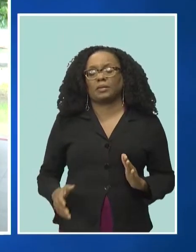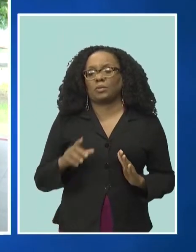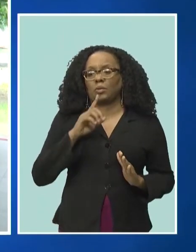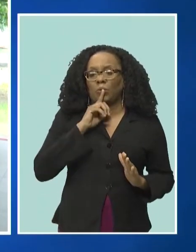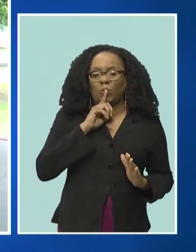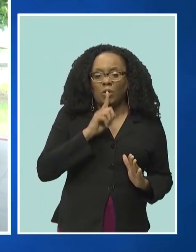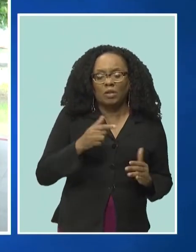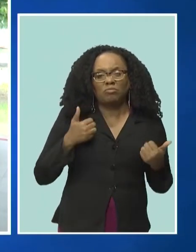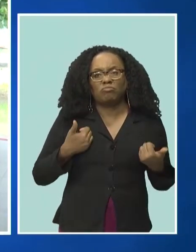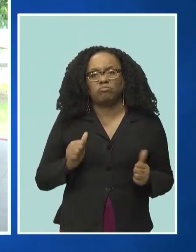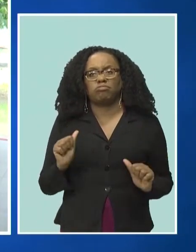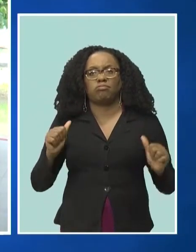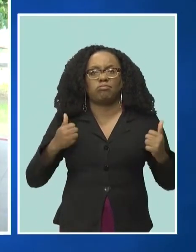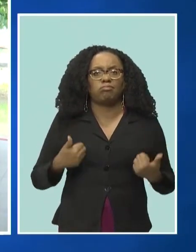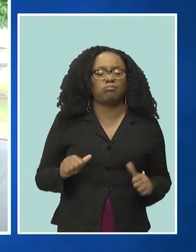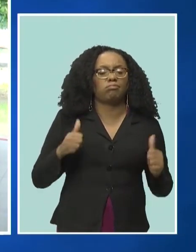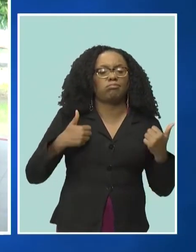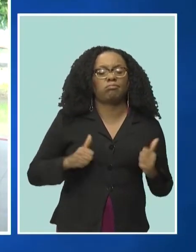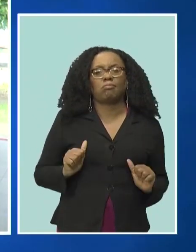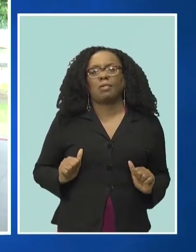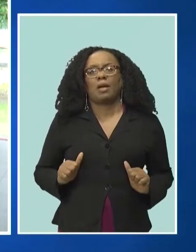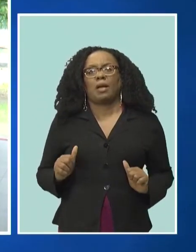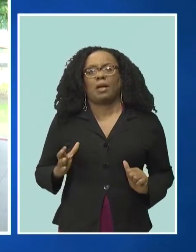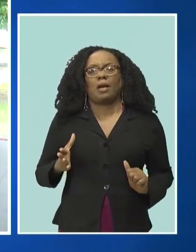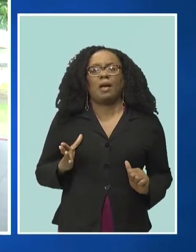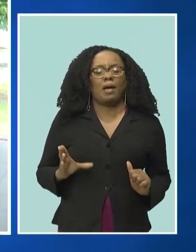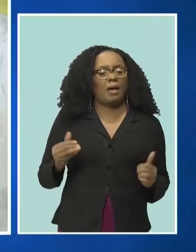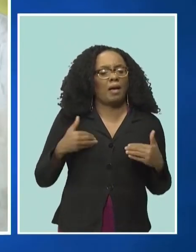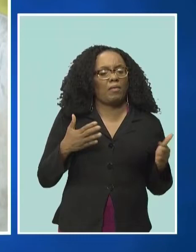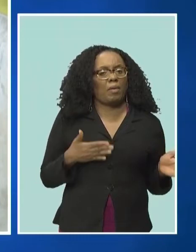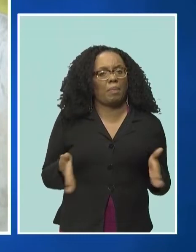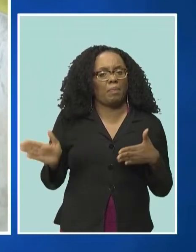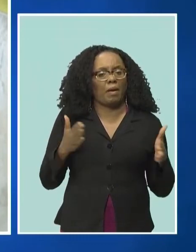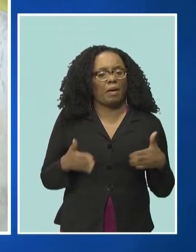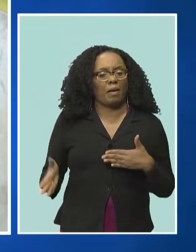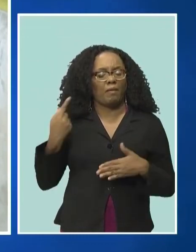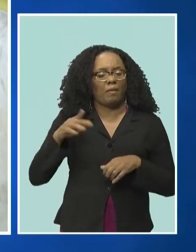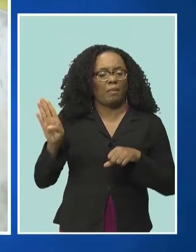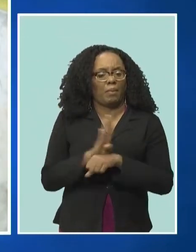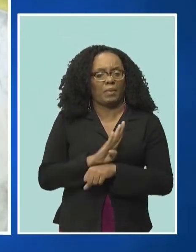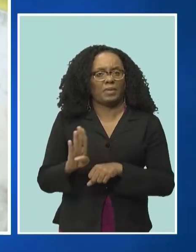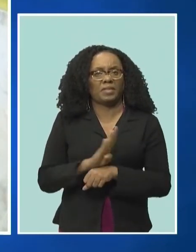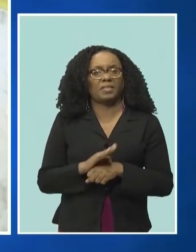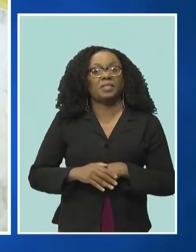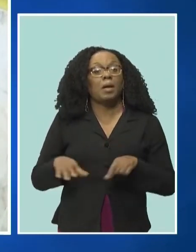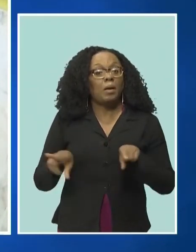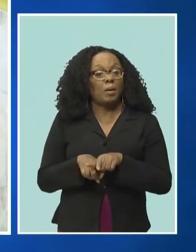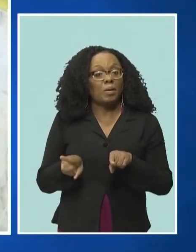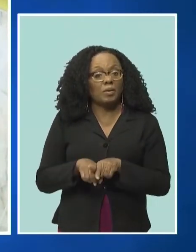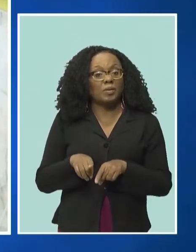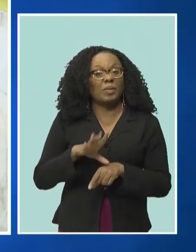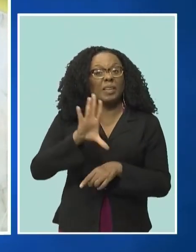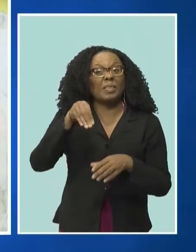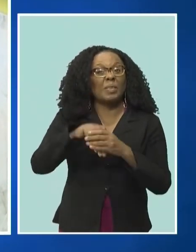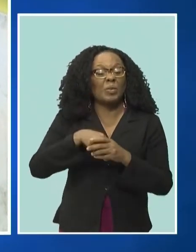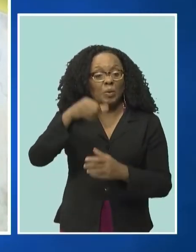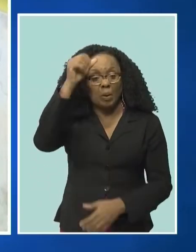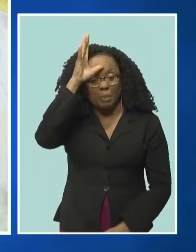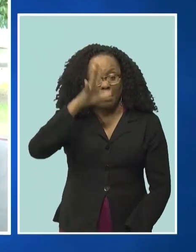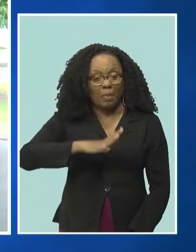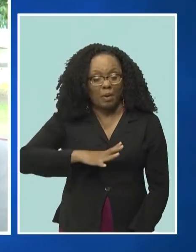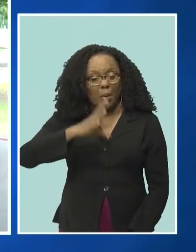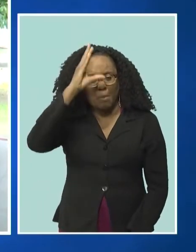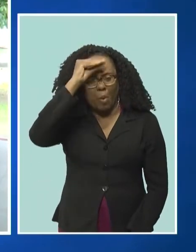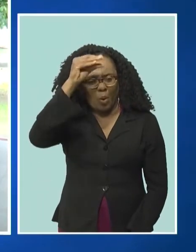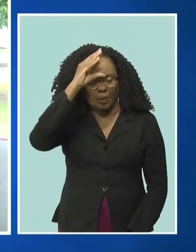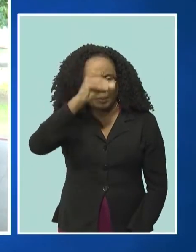craft, and create an entrepreneurial strategy. The program also caters to male students. We have boys in the